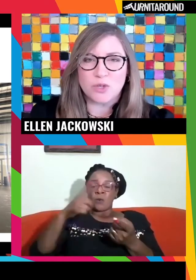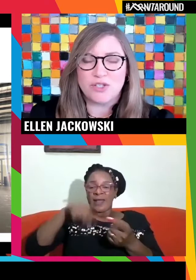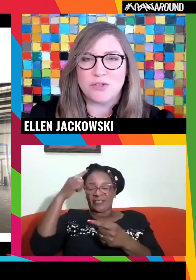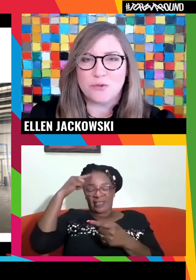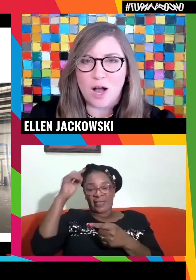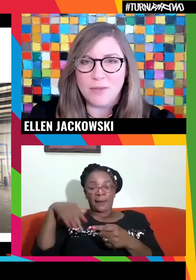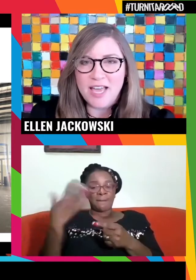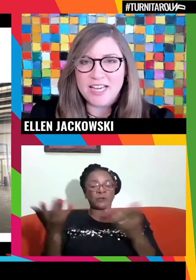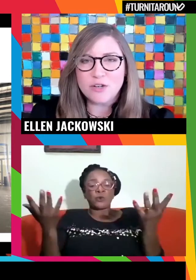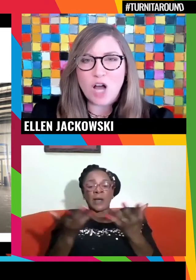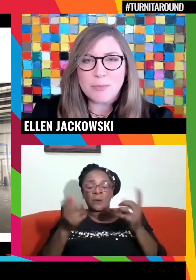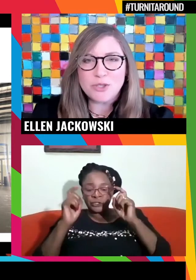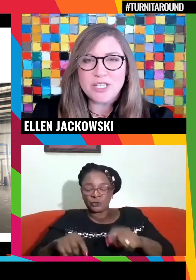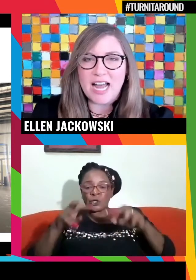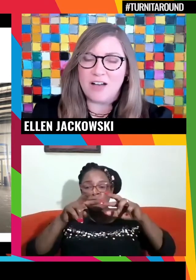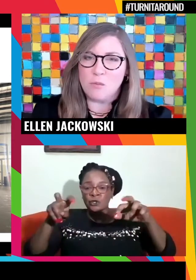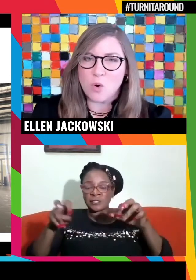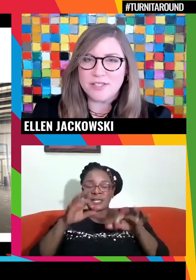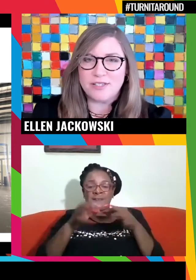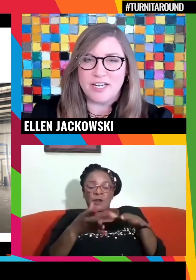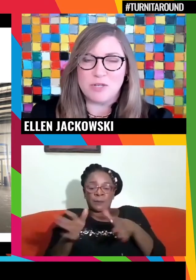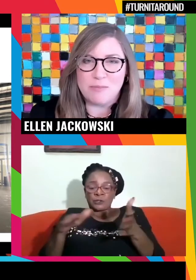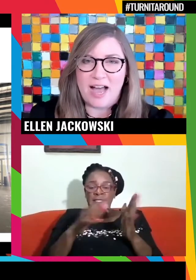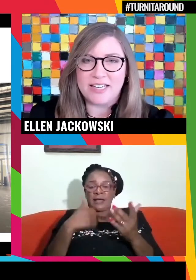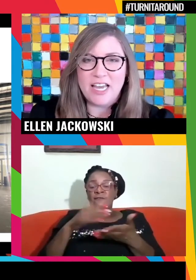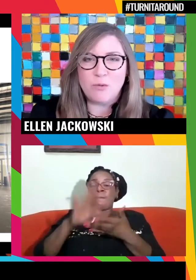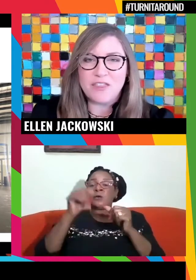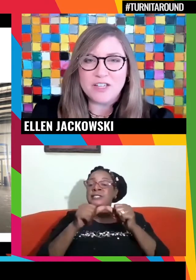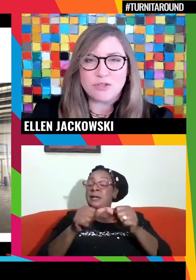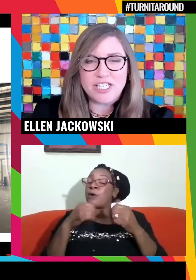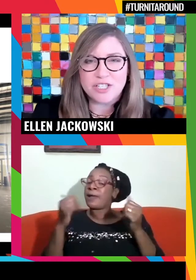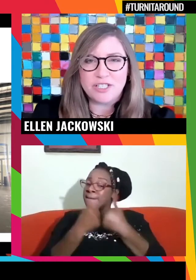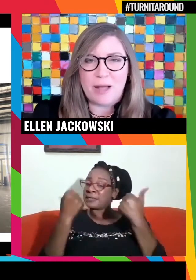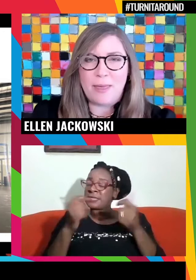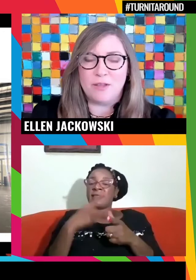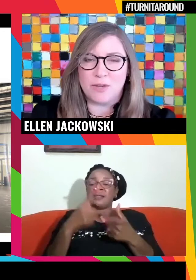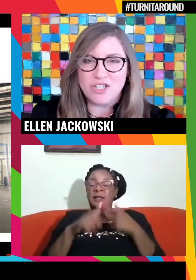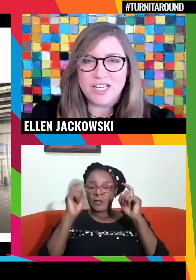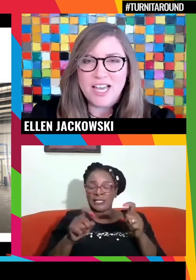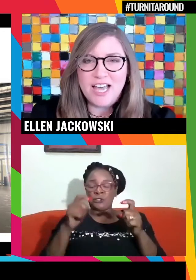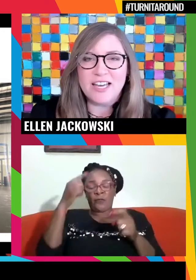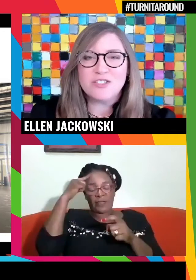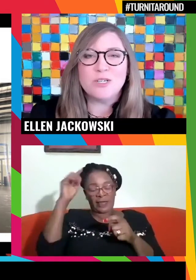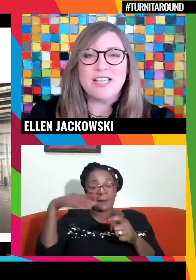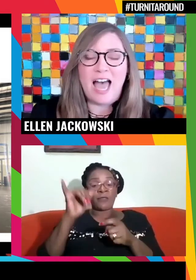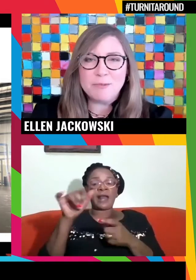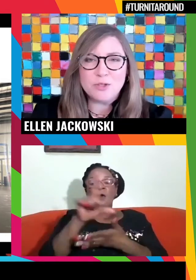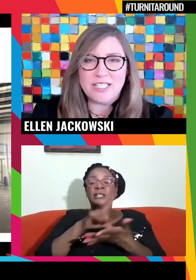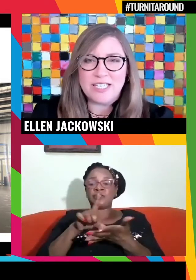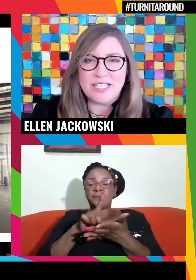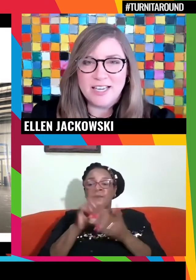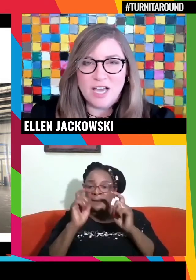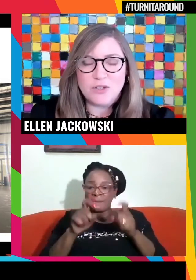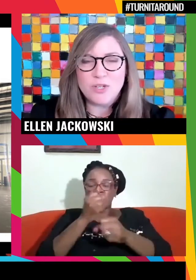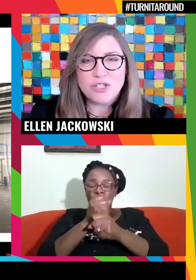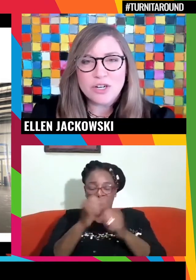we source this from, is there an opportunity to have more sustainable impact if we think strategically about that location? The answer was absolutely